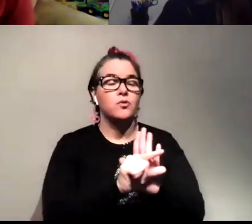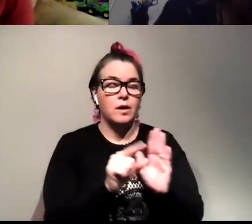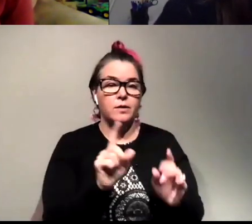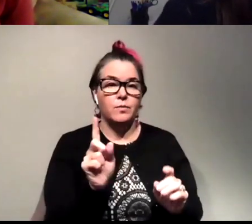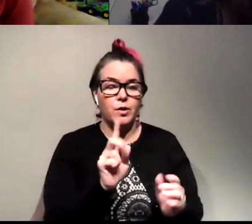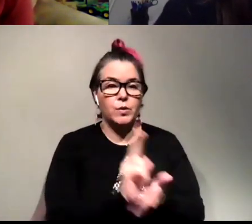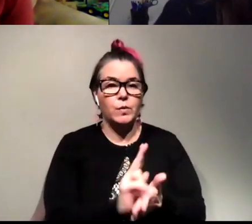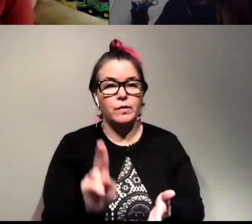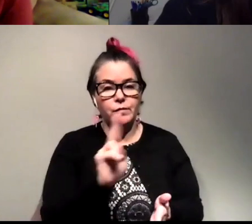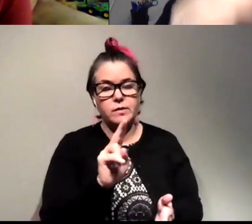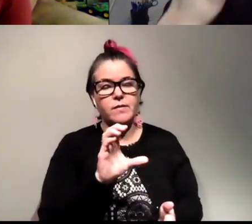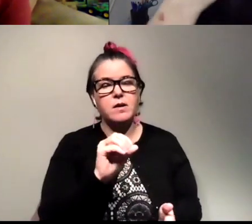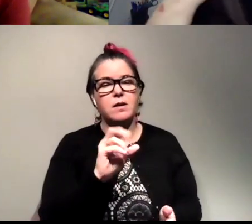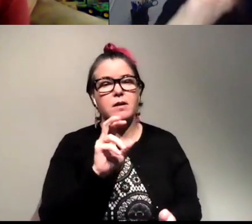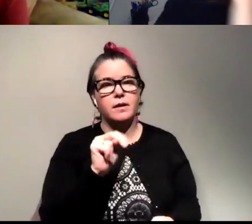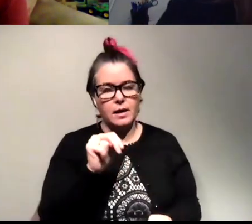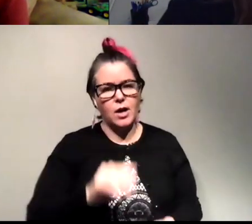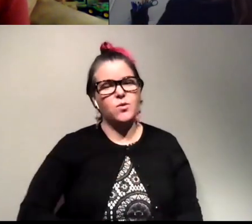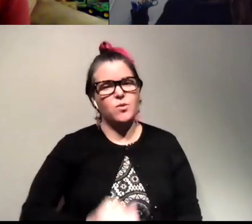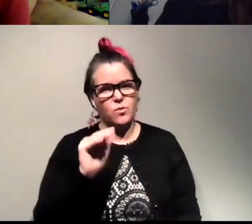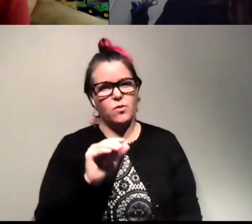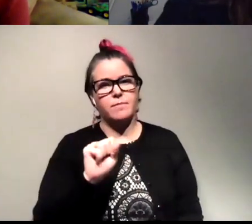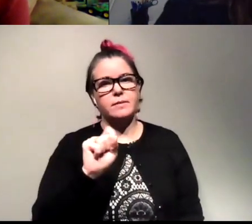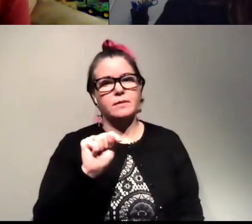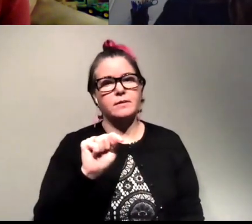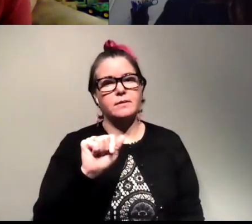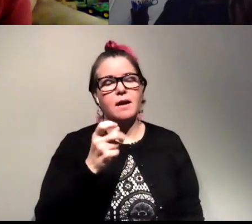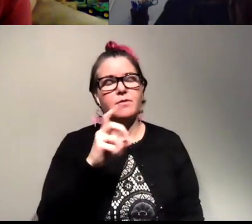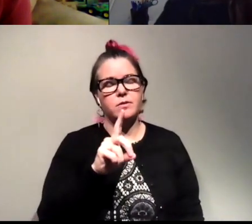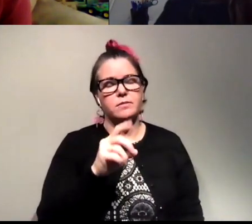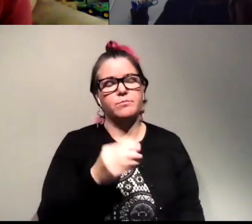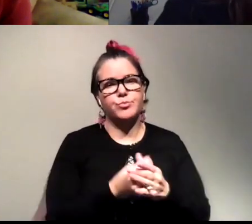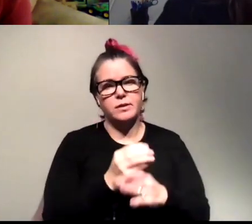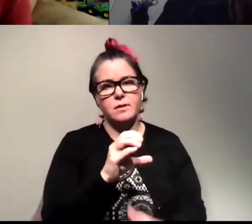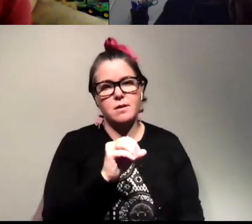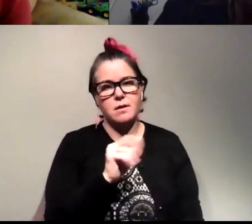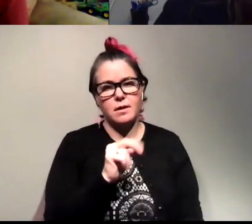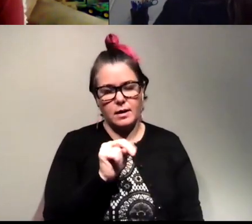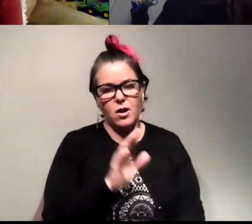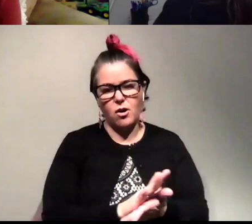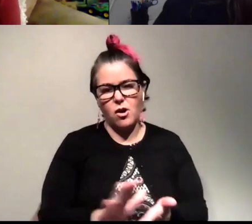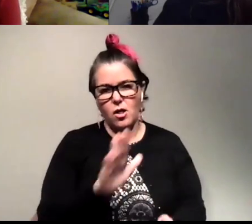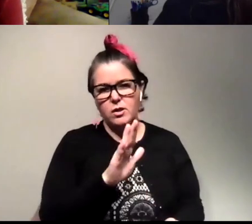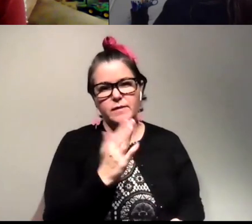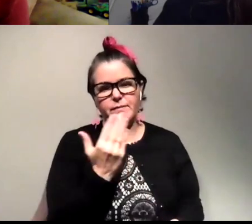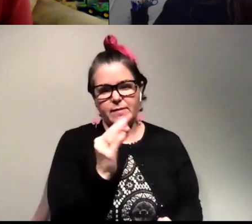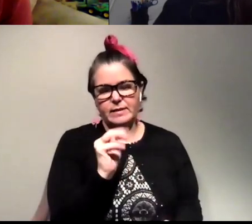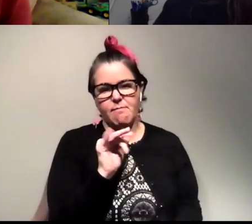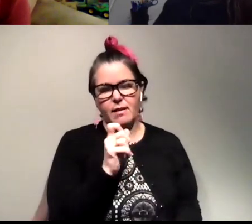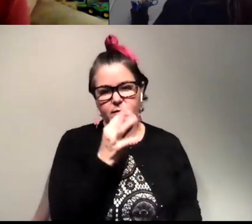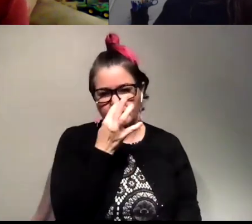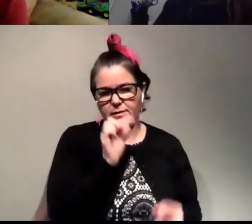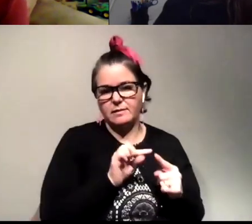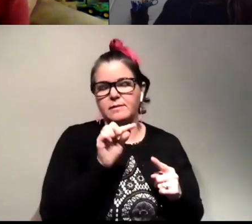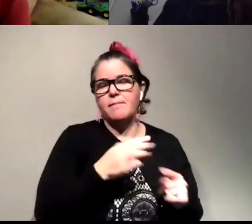the University of Connecticut. I grew up in Stafford Springs, Connecticut, and I went to college 15 miles down the